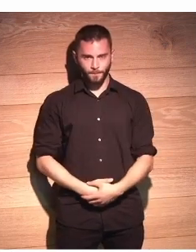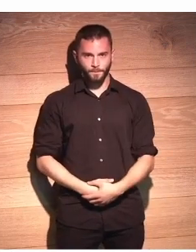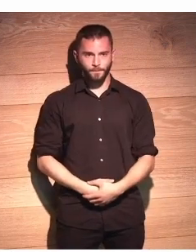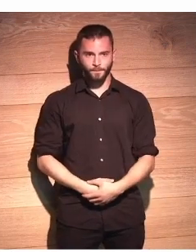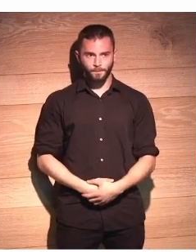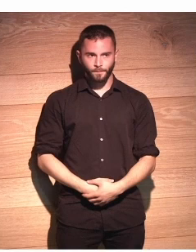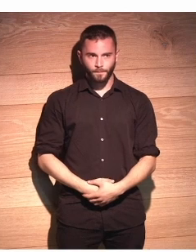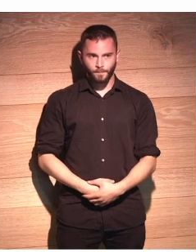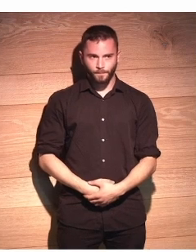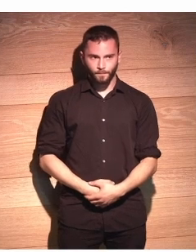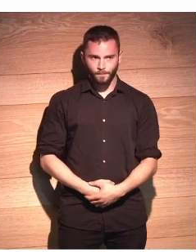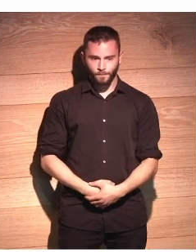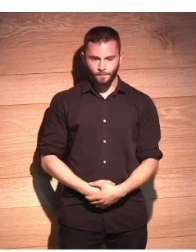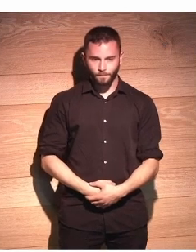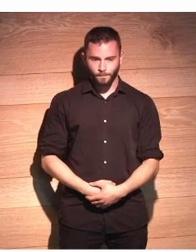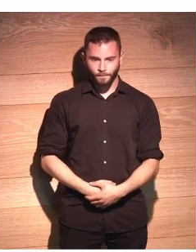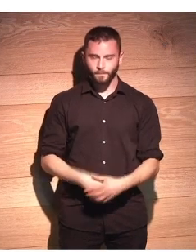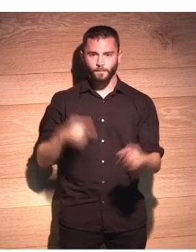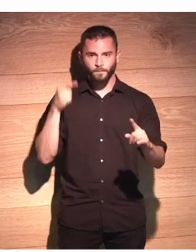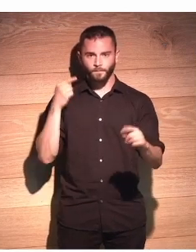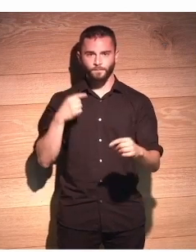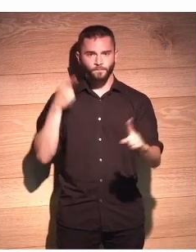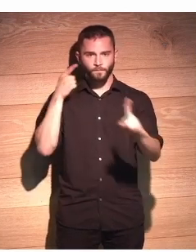I am here to help humanity create the future.